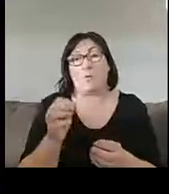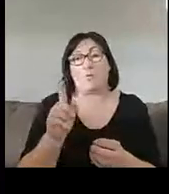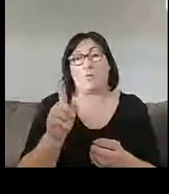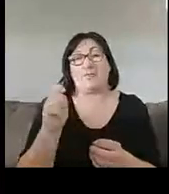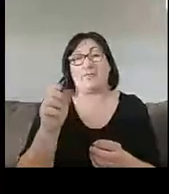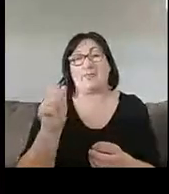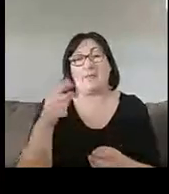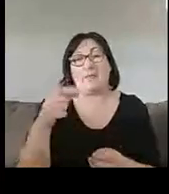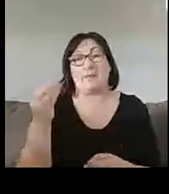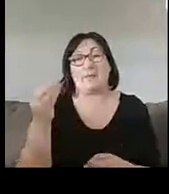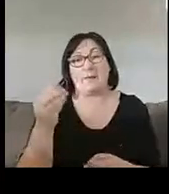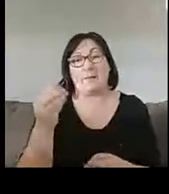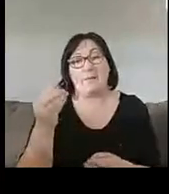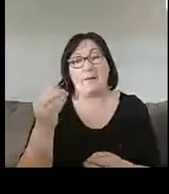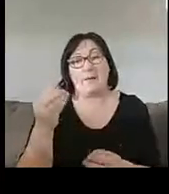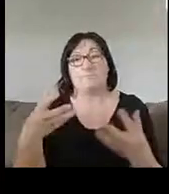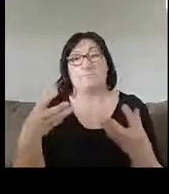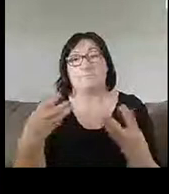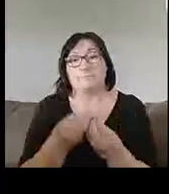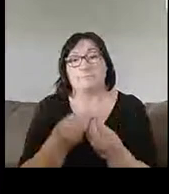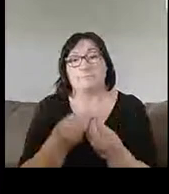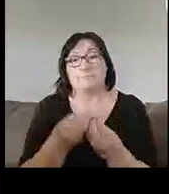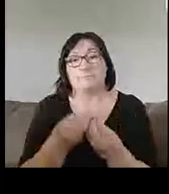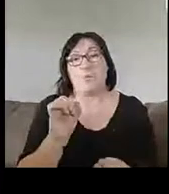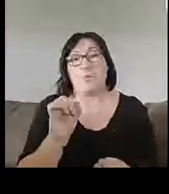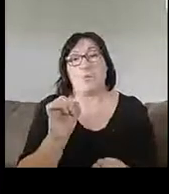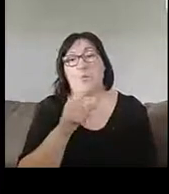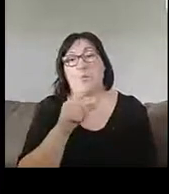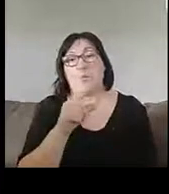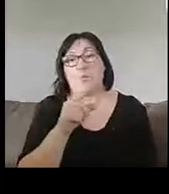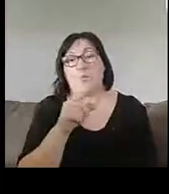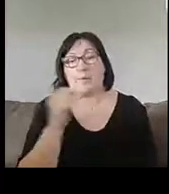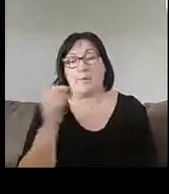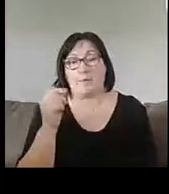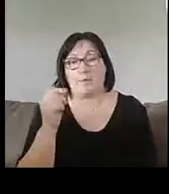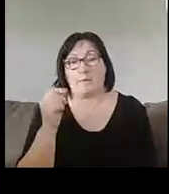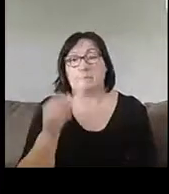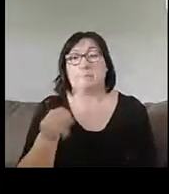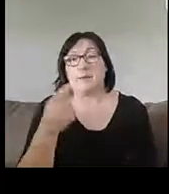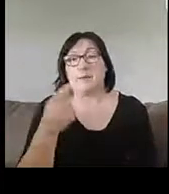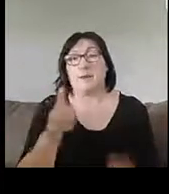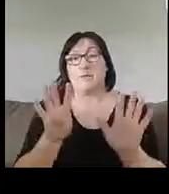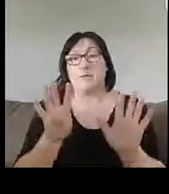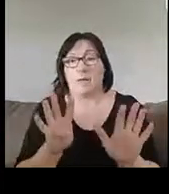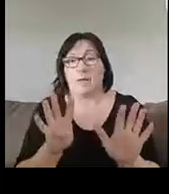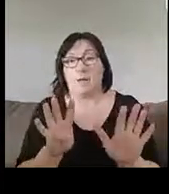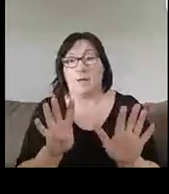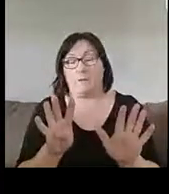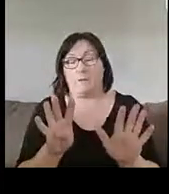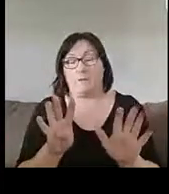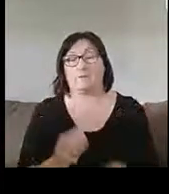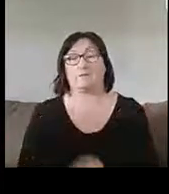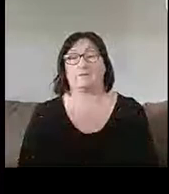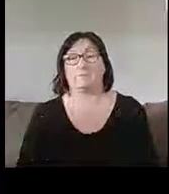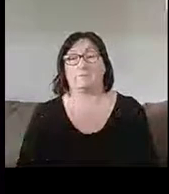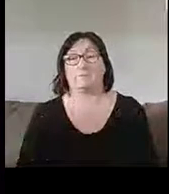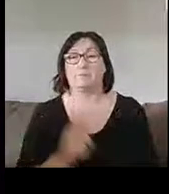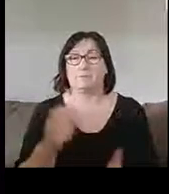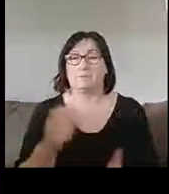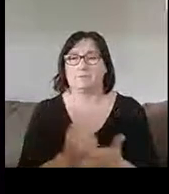usually starts with a 9. You then also, once you register for income tax, you then